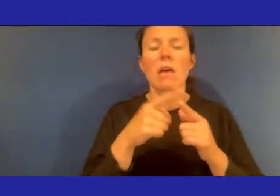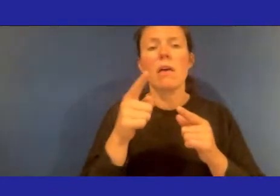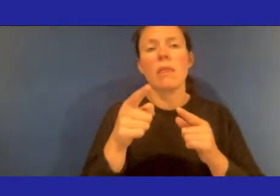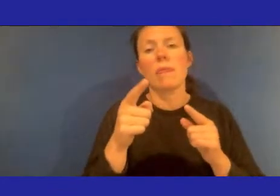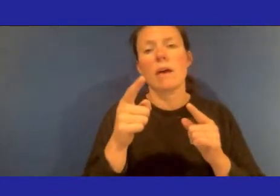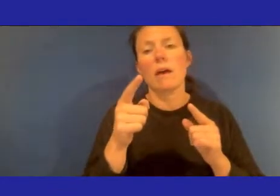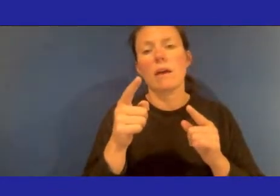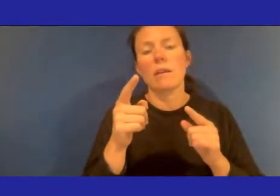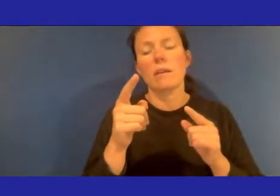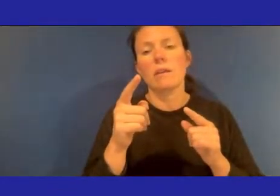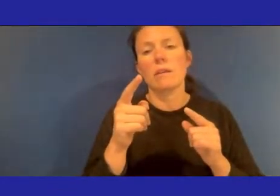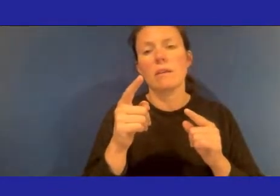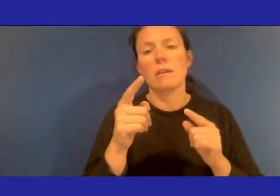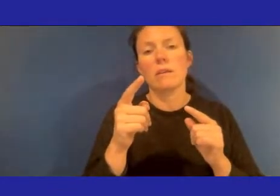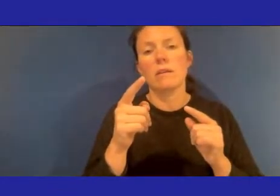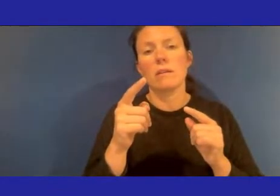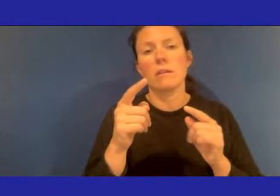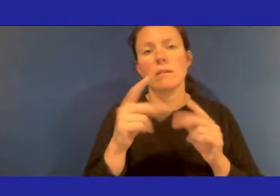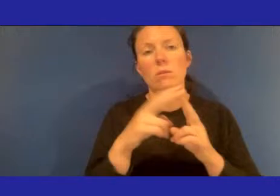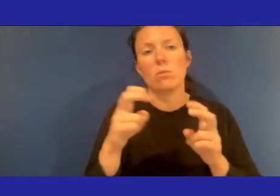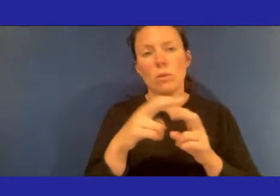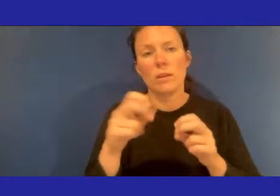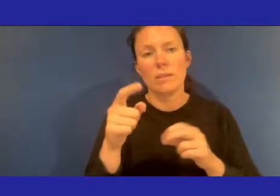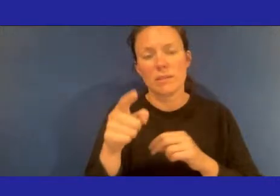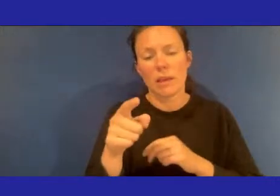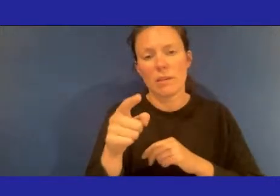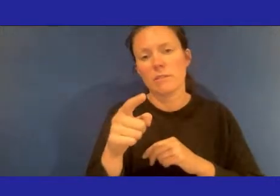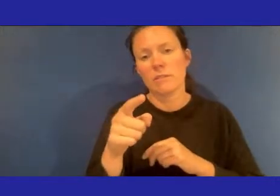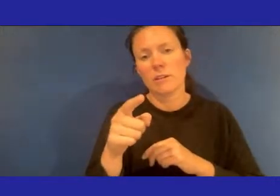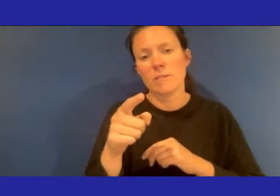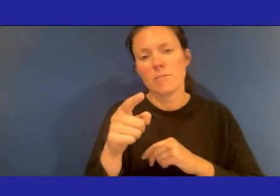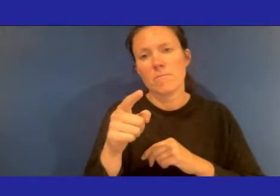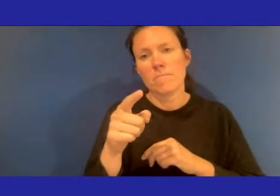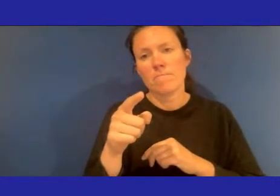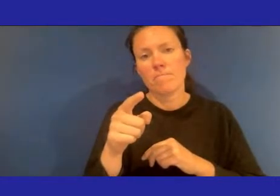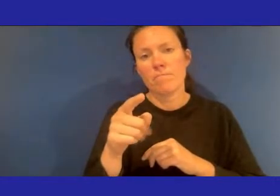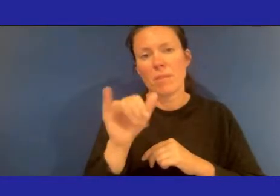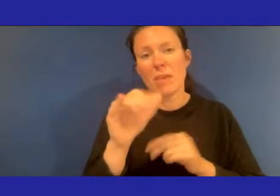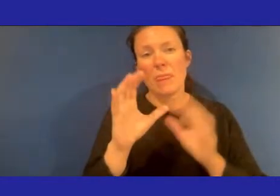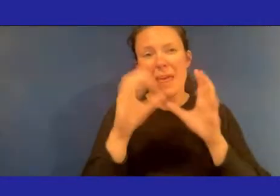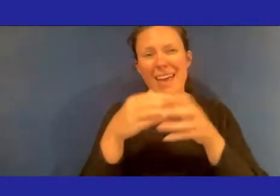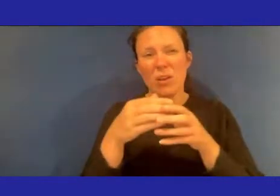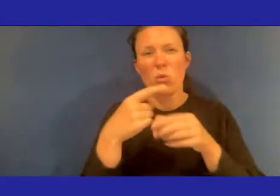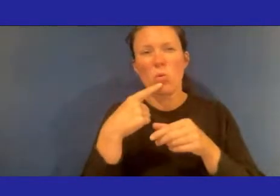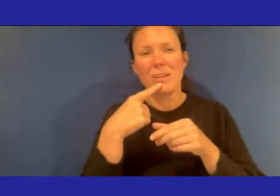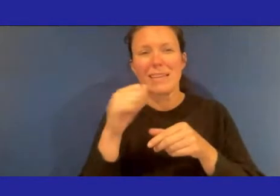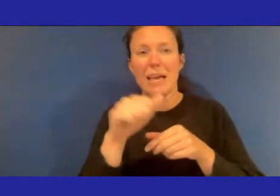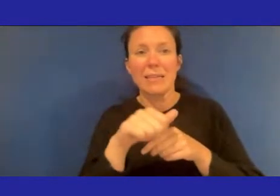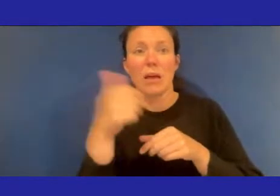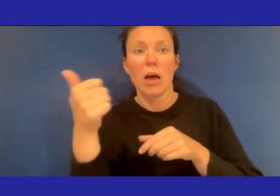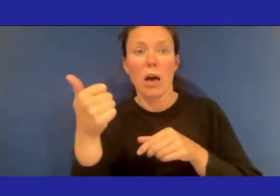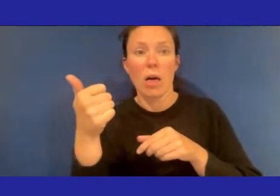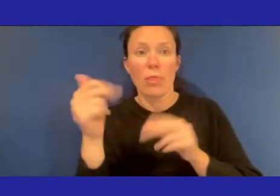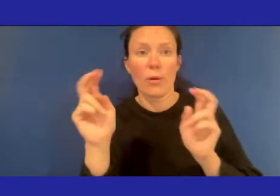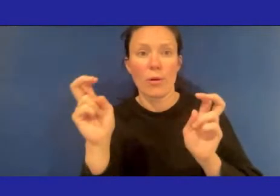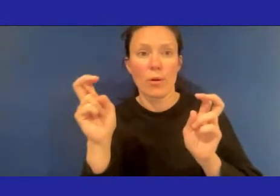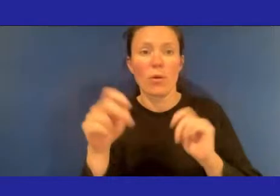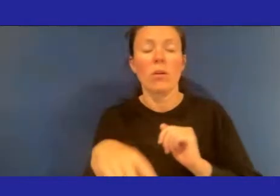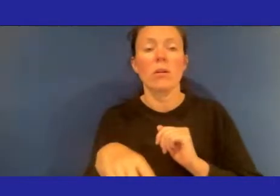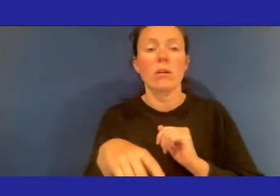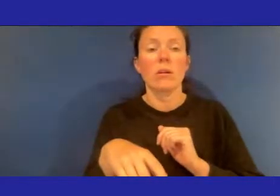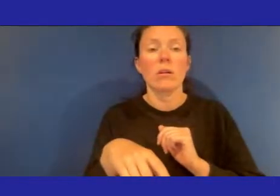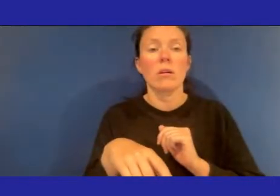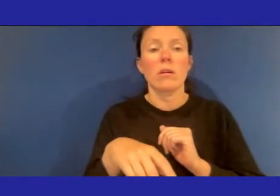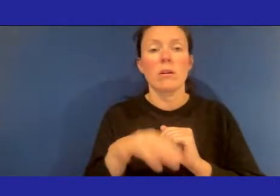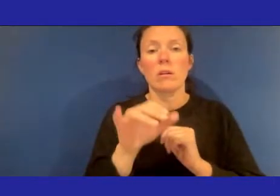the accordance, when the category other, are they combined with